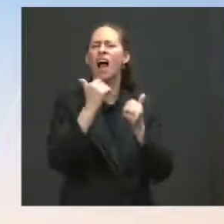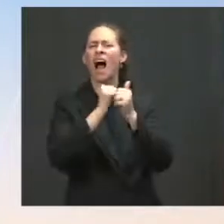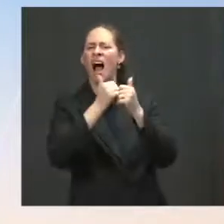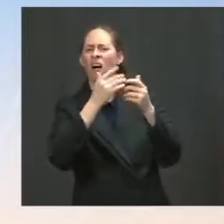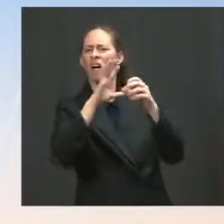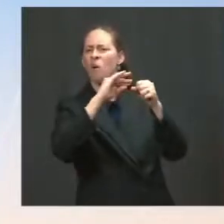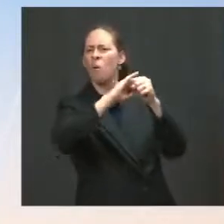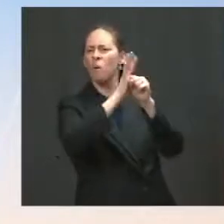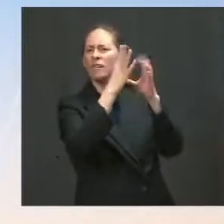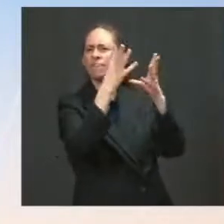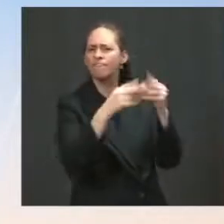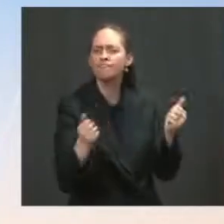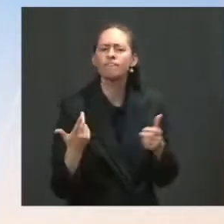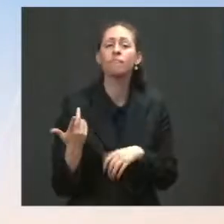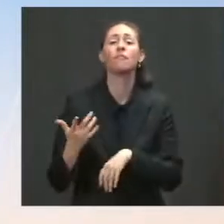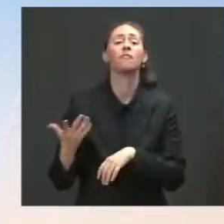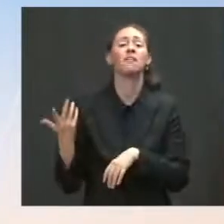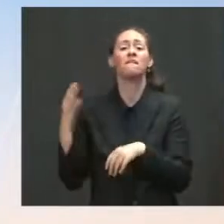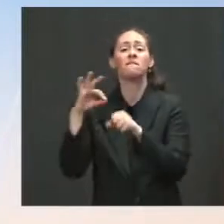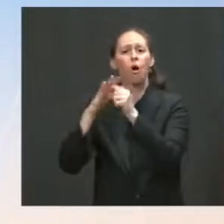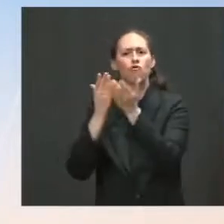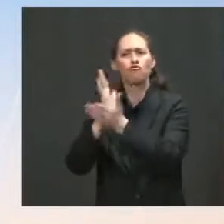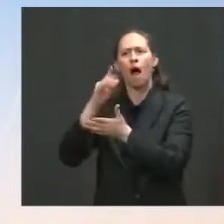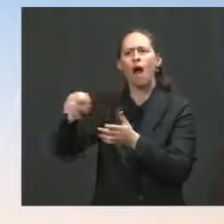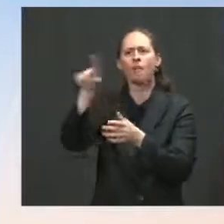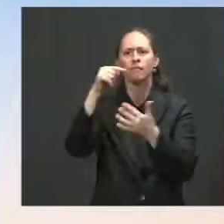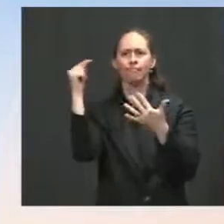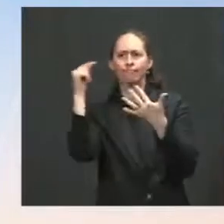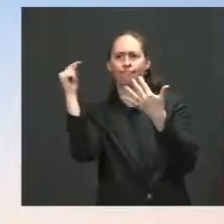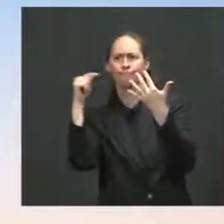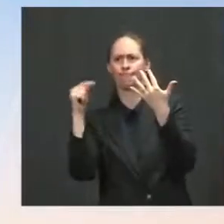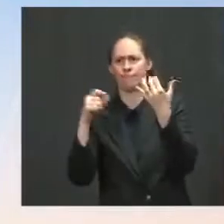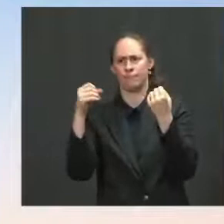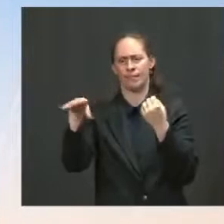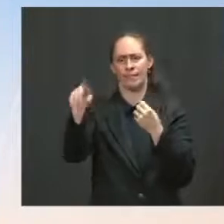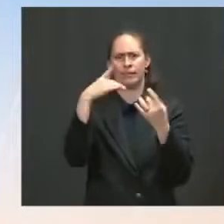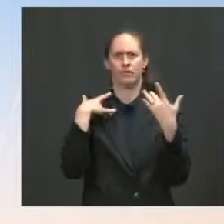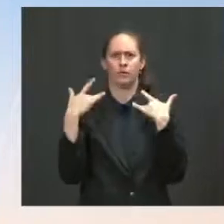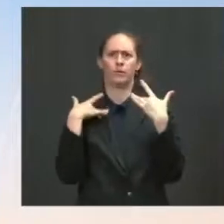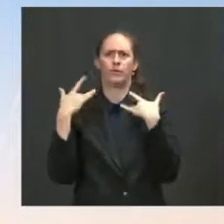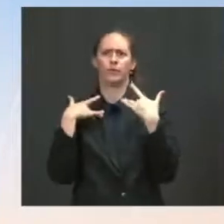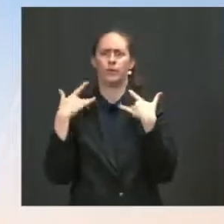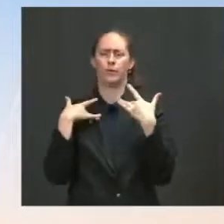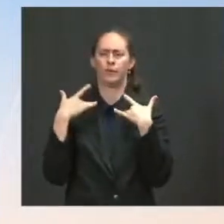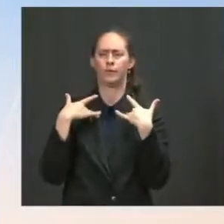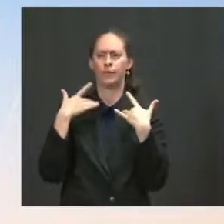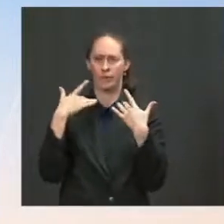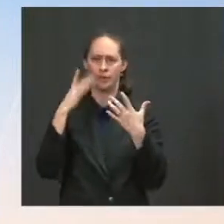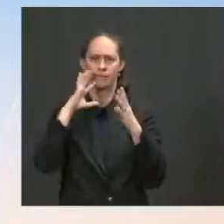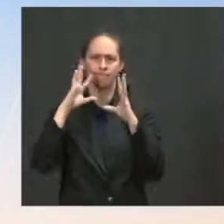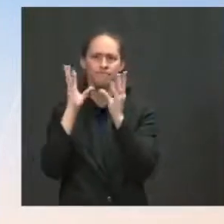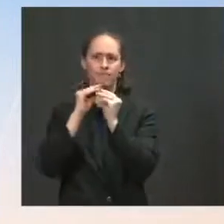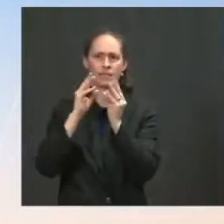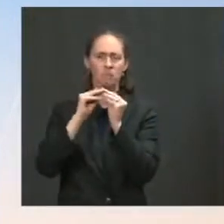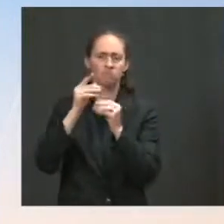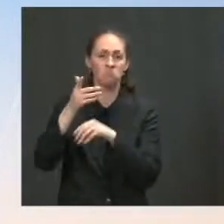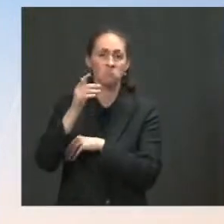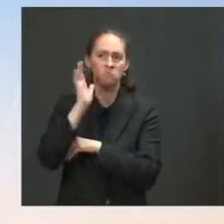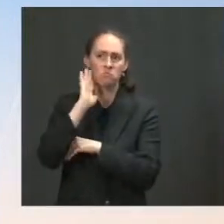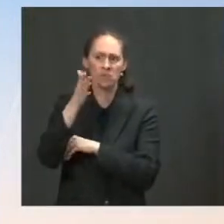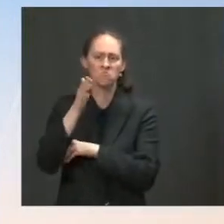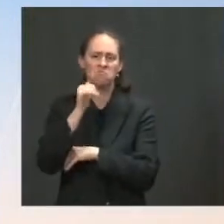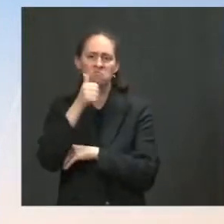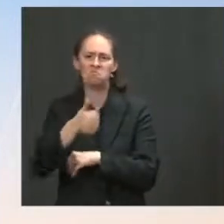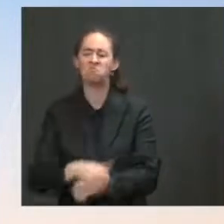that is of great importance to a range of communities who have been quite active on this issue, and obviously